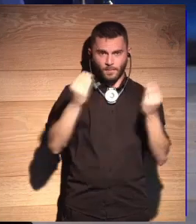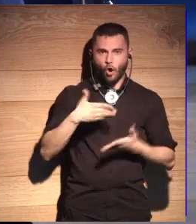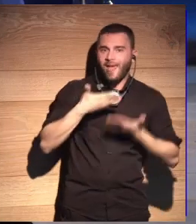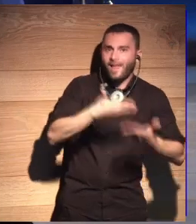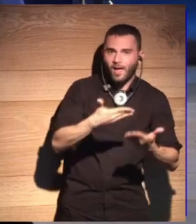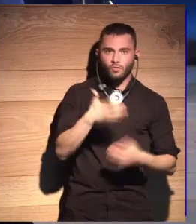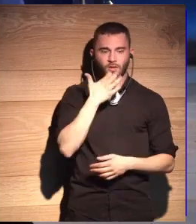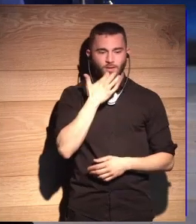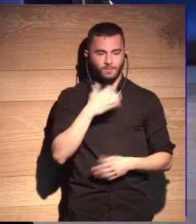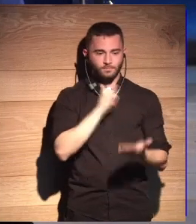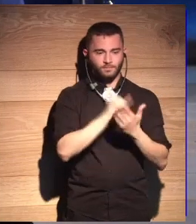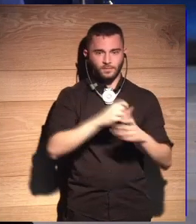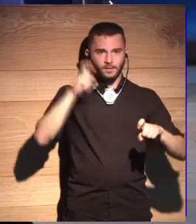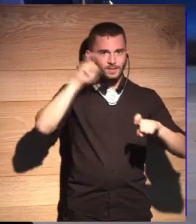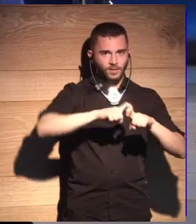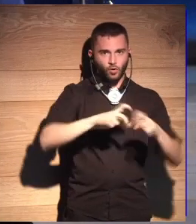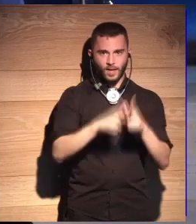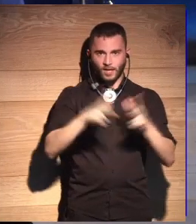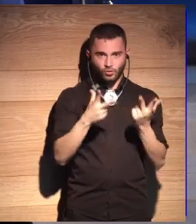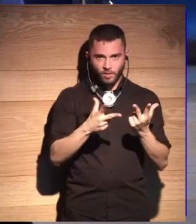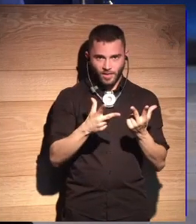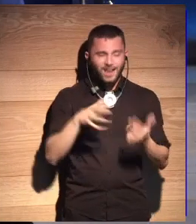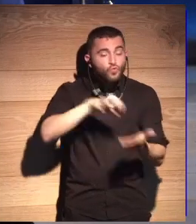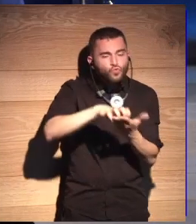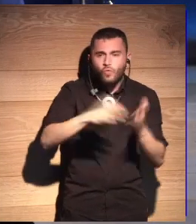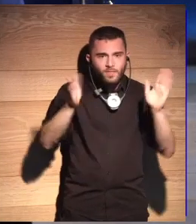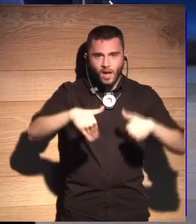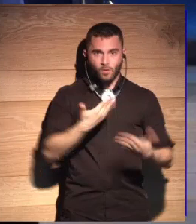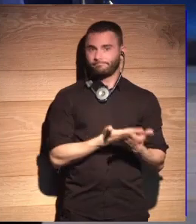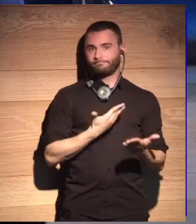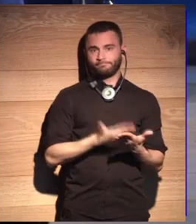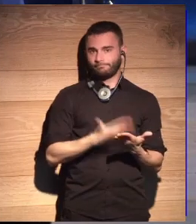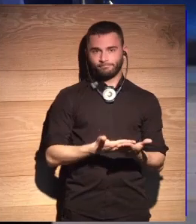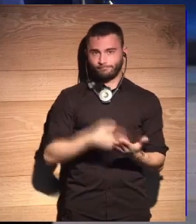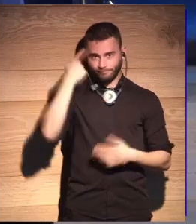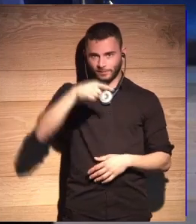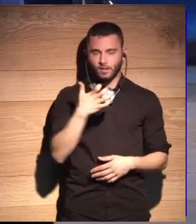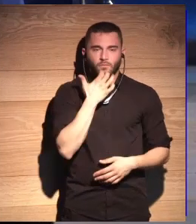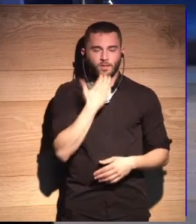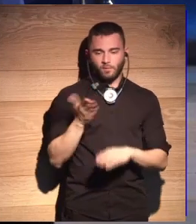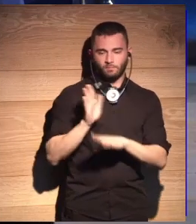make better decisions. If you take social psychology experiments, that is